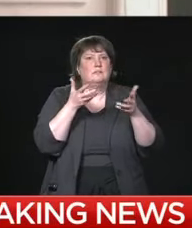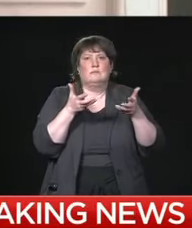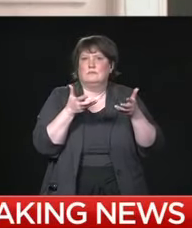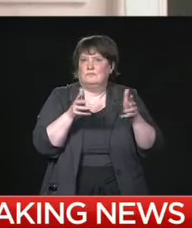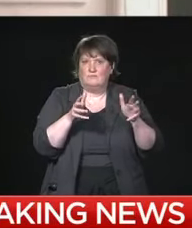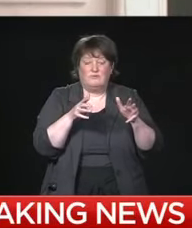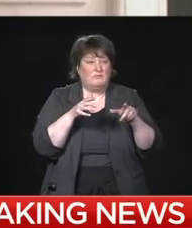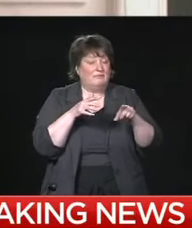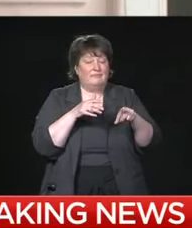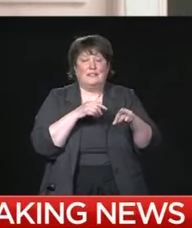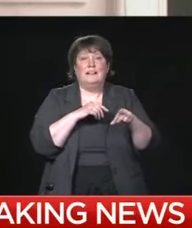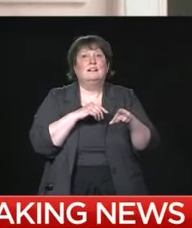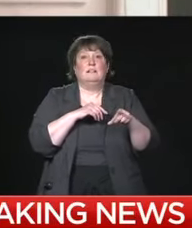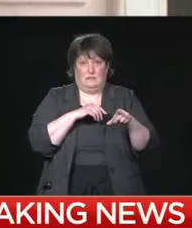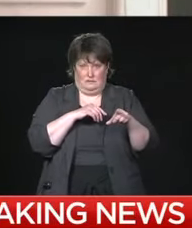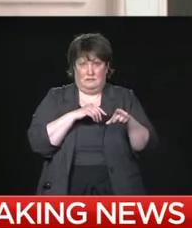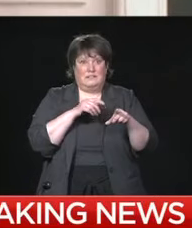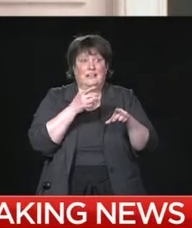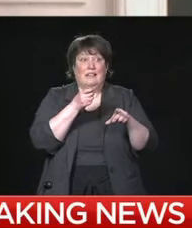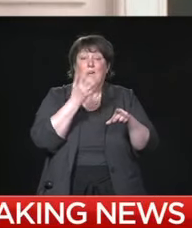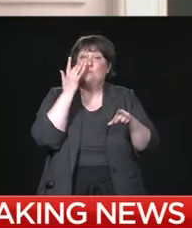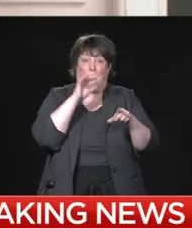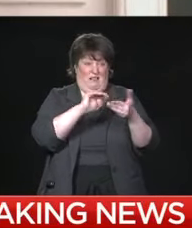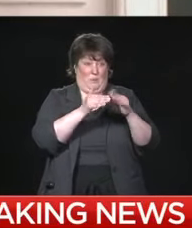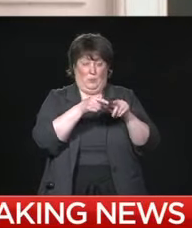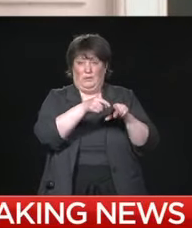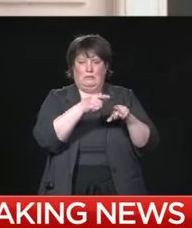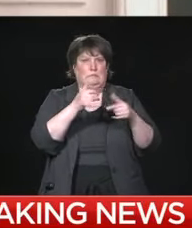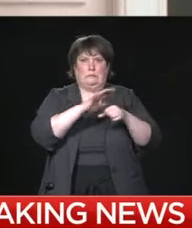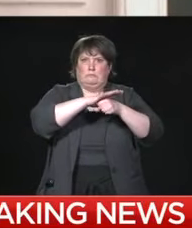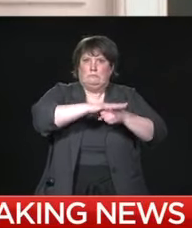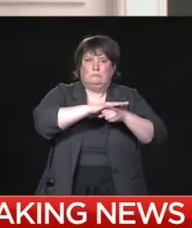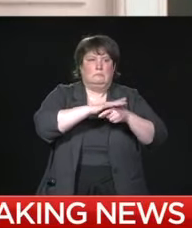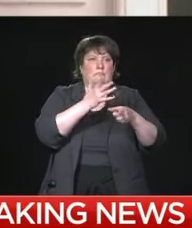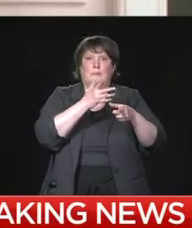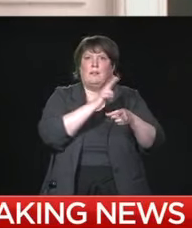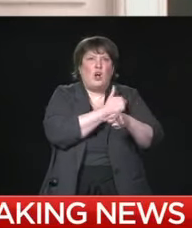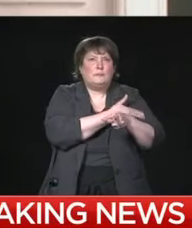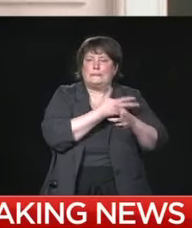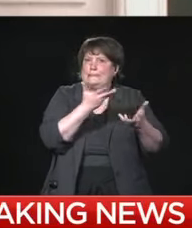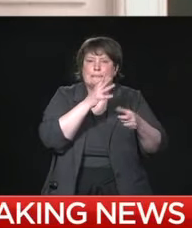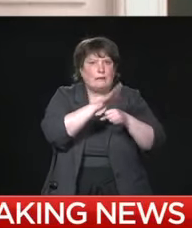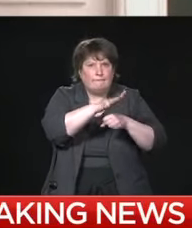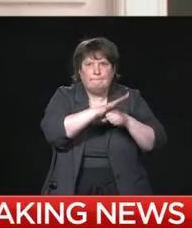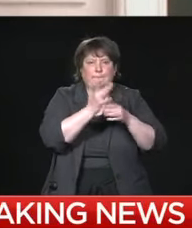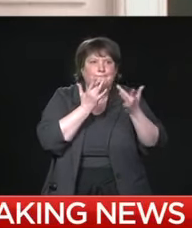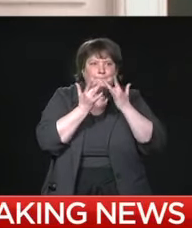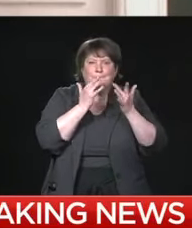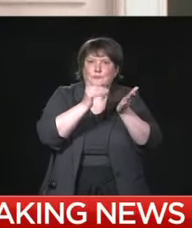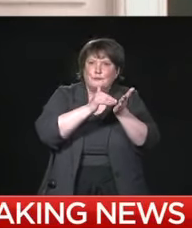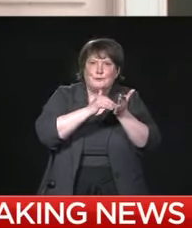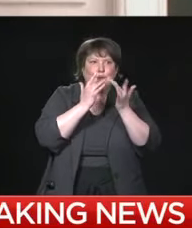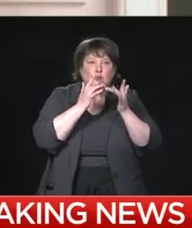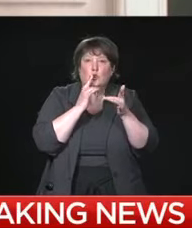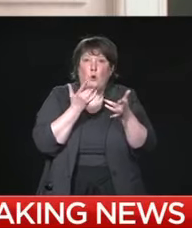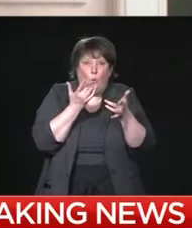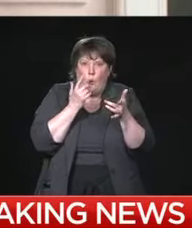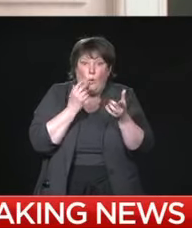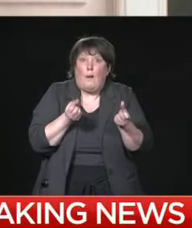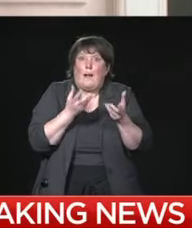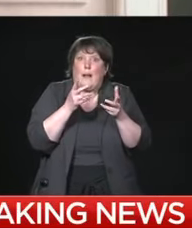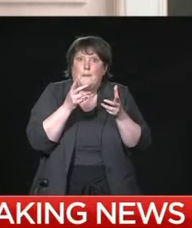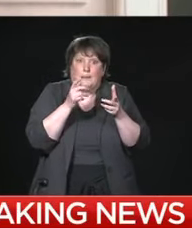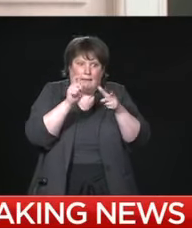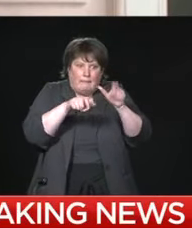They are already living a lot of stress from the medical system because of the number of people living